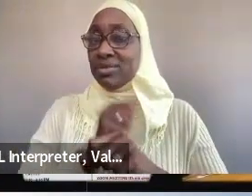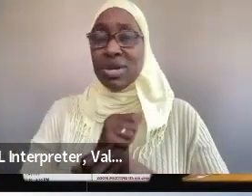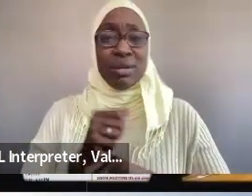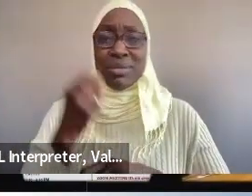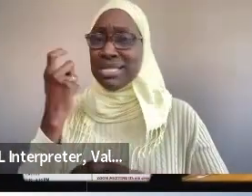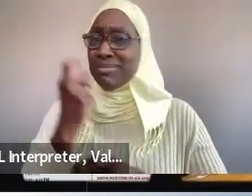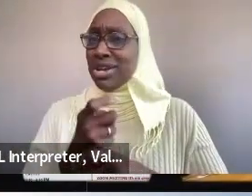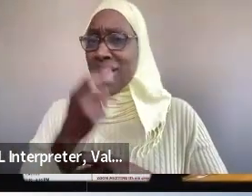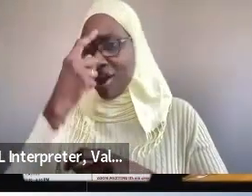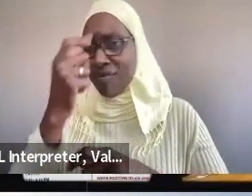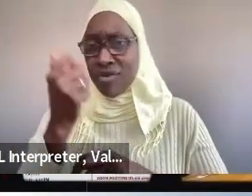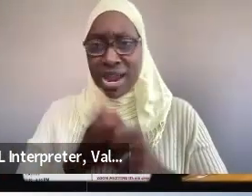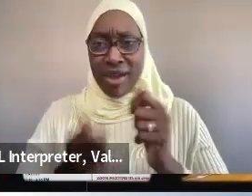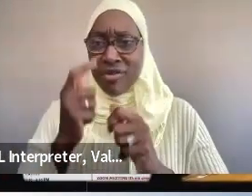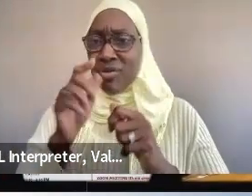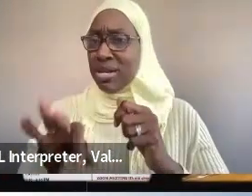other.